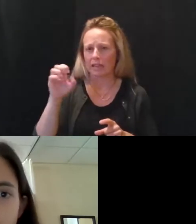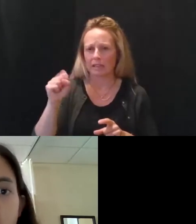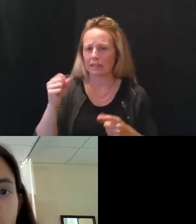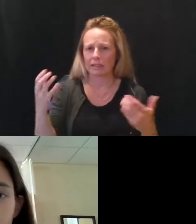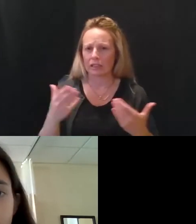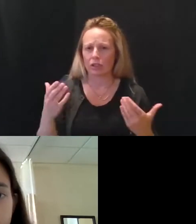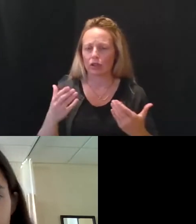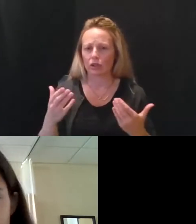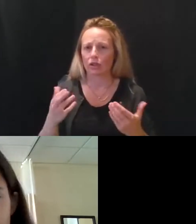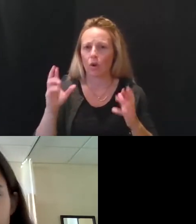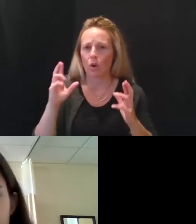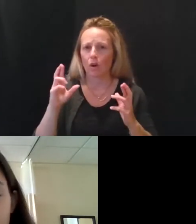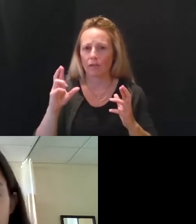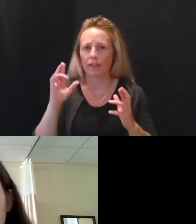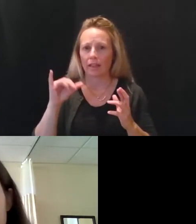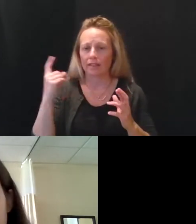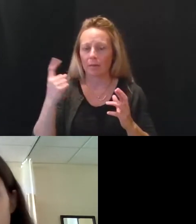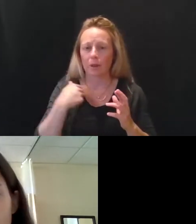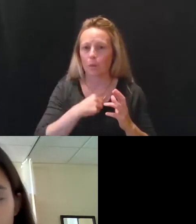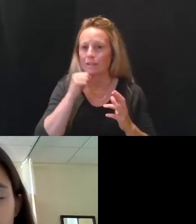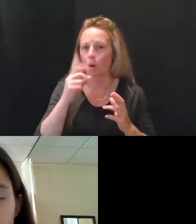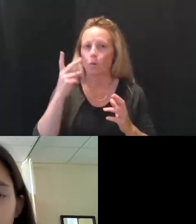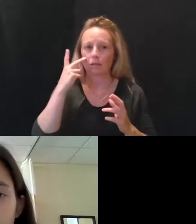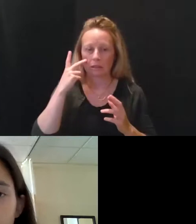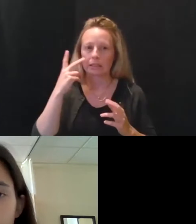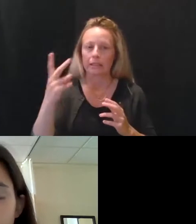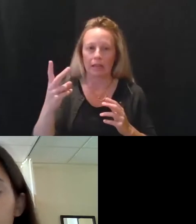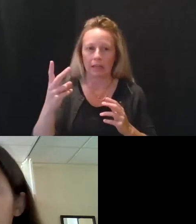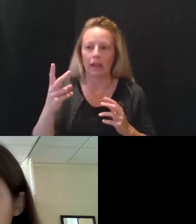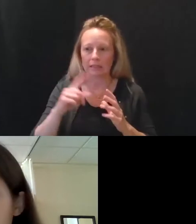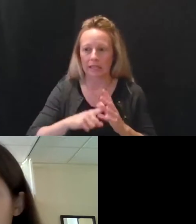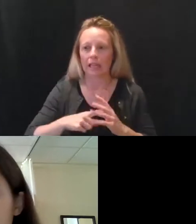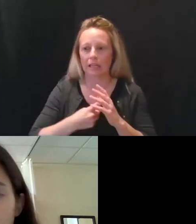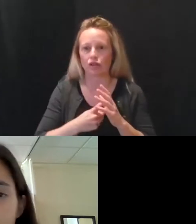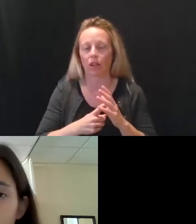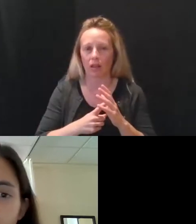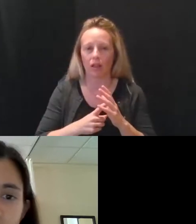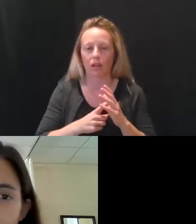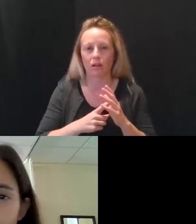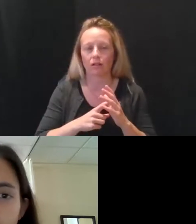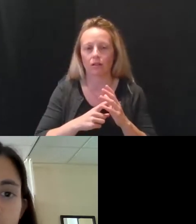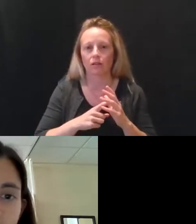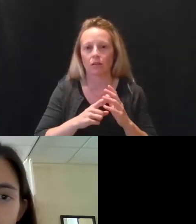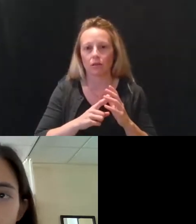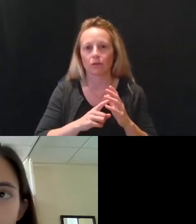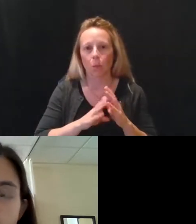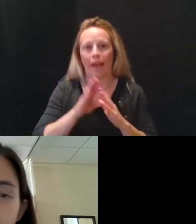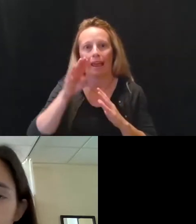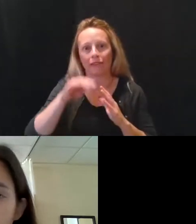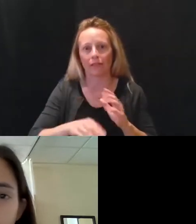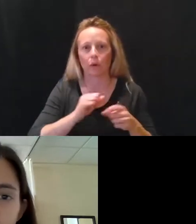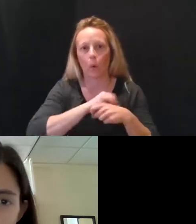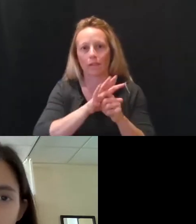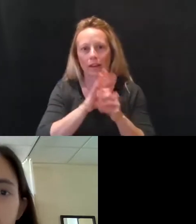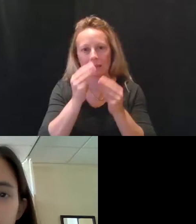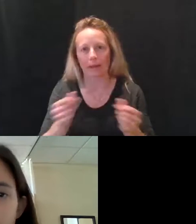mentioned. Hopefully that is something that we don't see as the initial wave of COVID passes. And we also have had almost